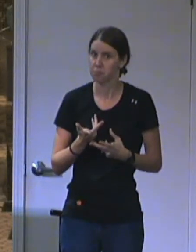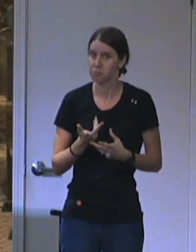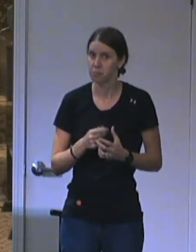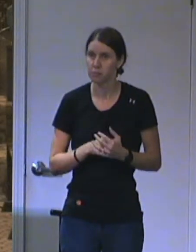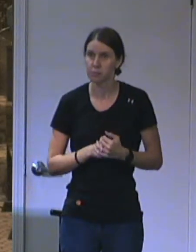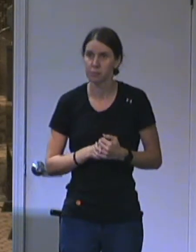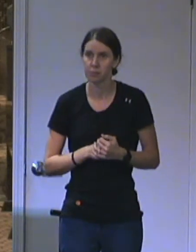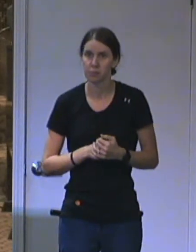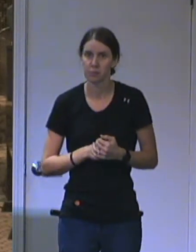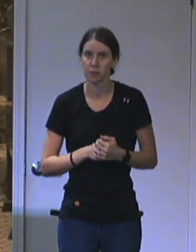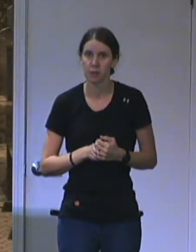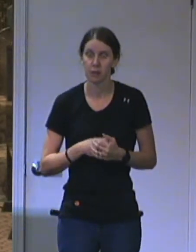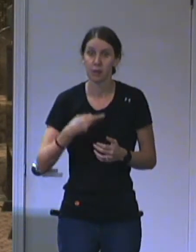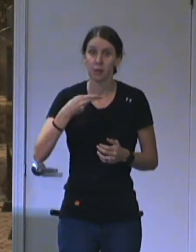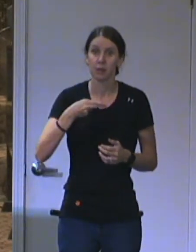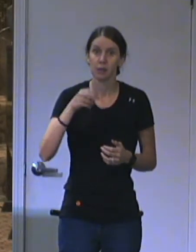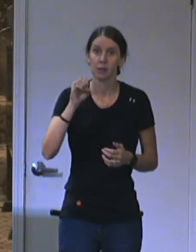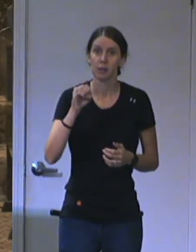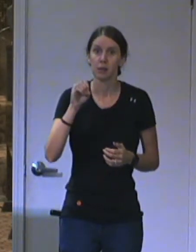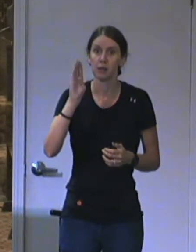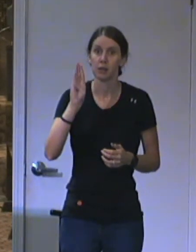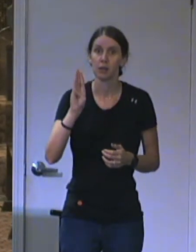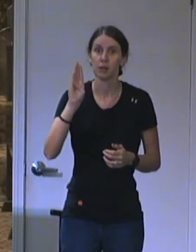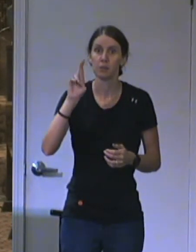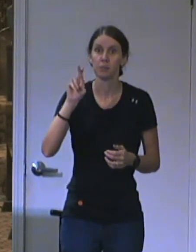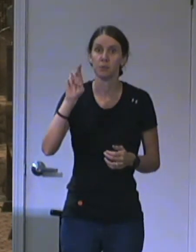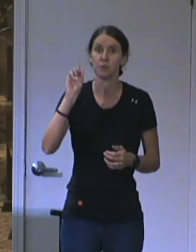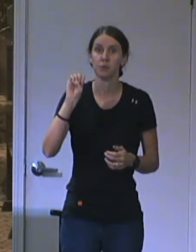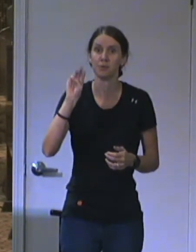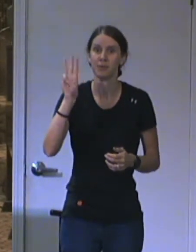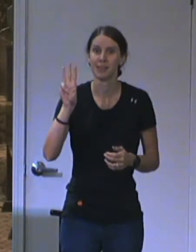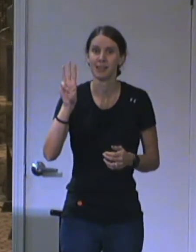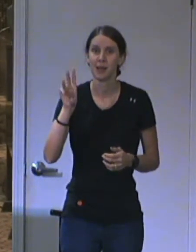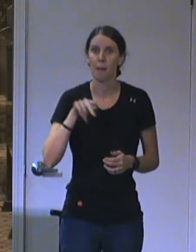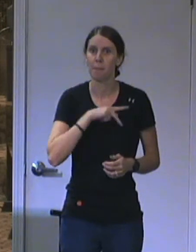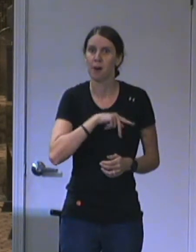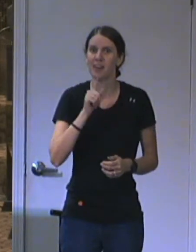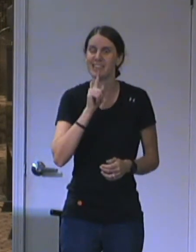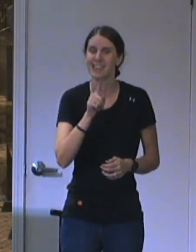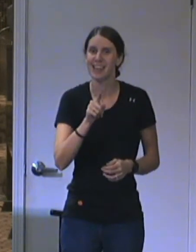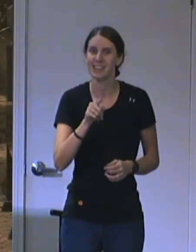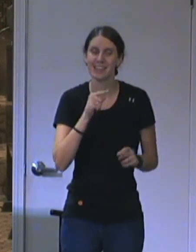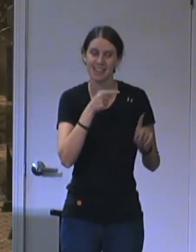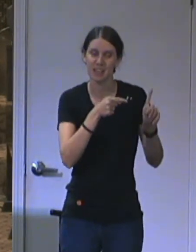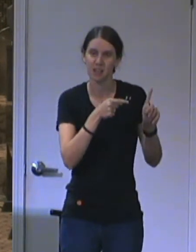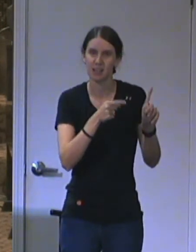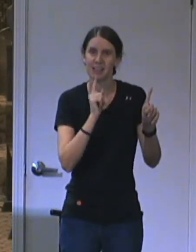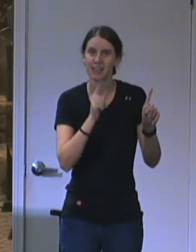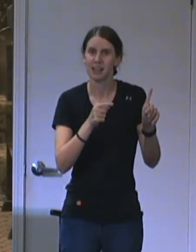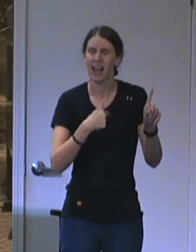A Hebrew of the Hebrews. I'm a purebred and I have been taught by the best.